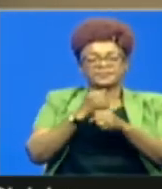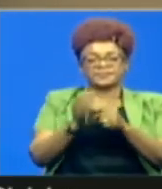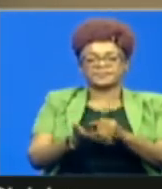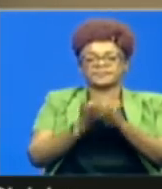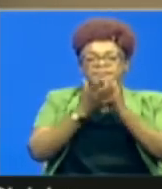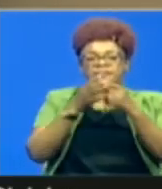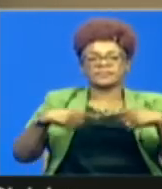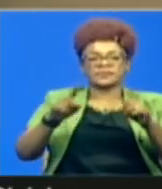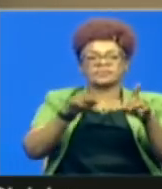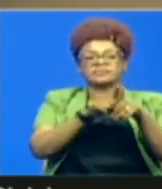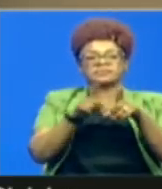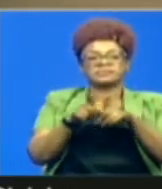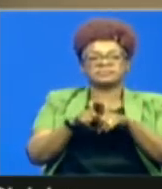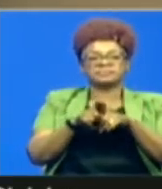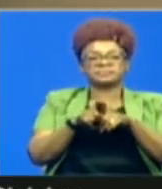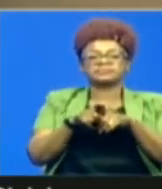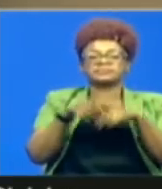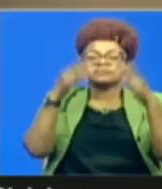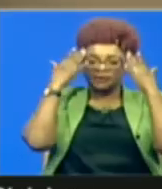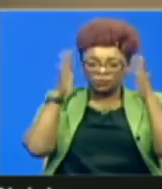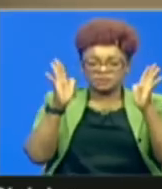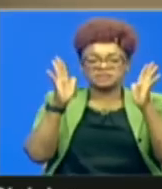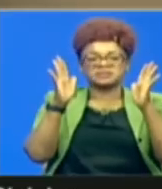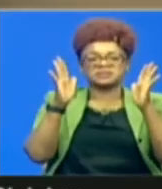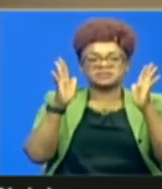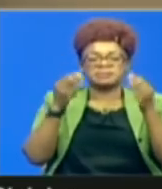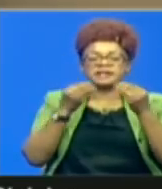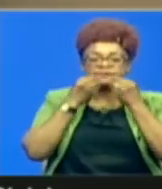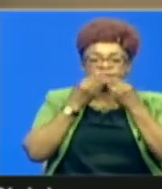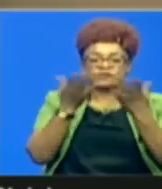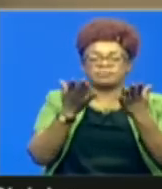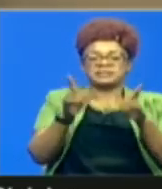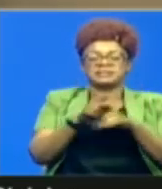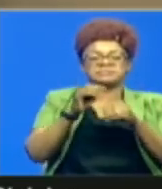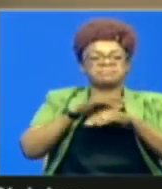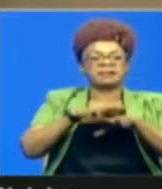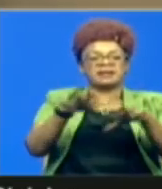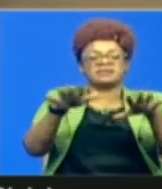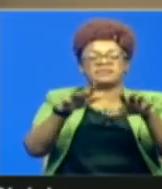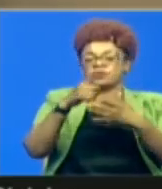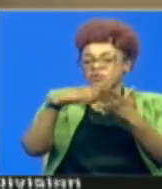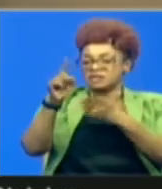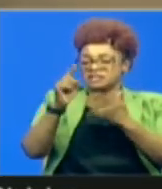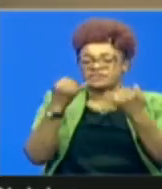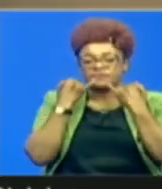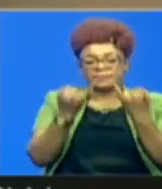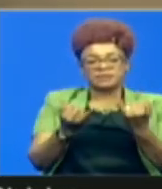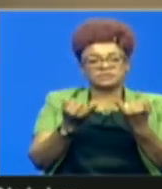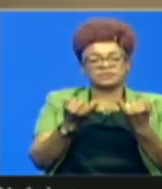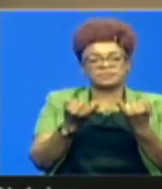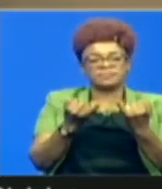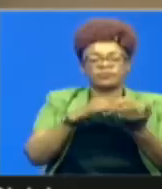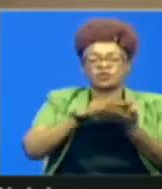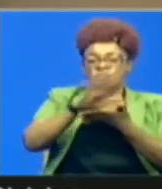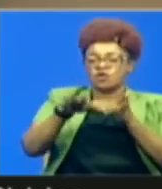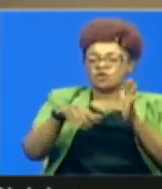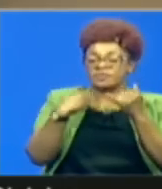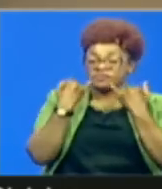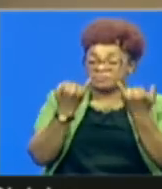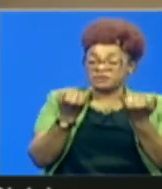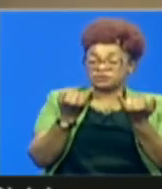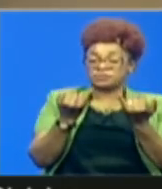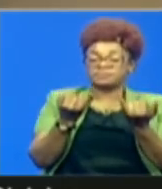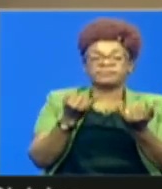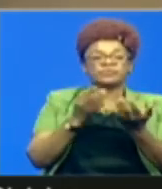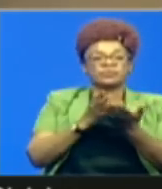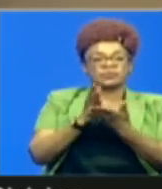is also awareness. Be informed and also spread the correct information. All this information coming to us